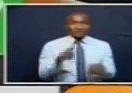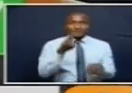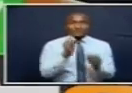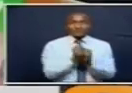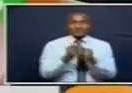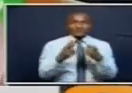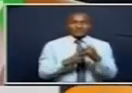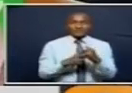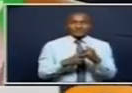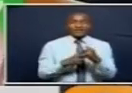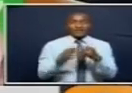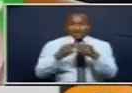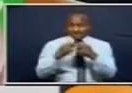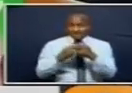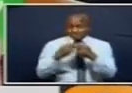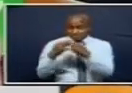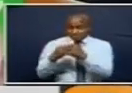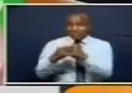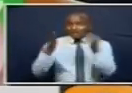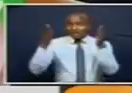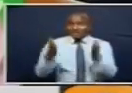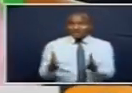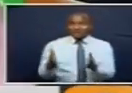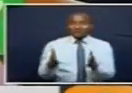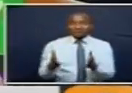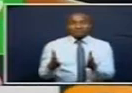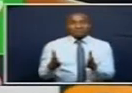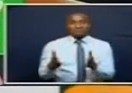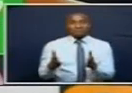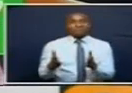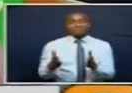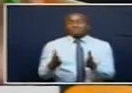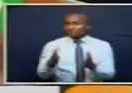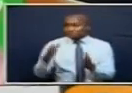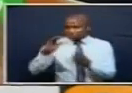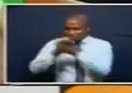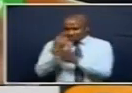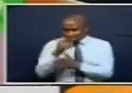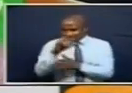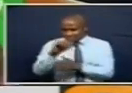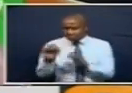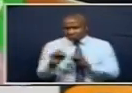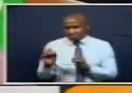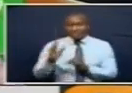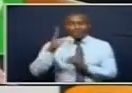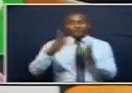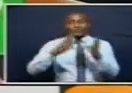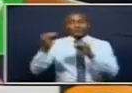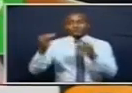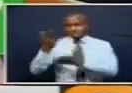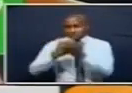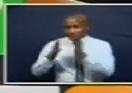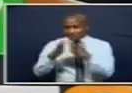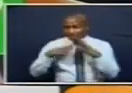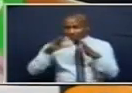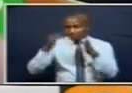2017, August 8th, the Rift Valley Jubilee is not taking anybody for granted, and we will go out and engage with the people in the Rift Valley, and not just the Rift